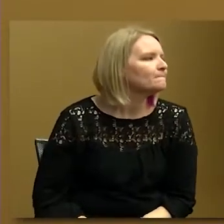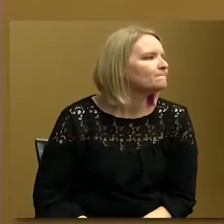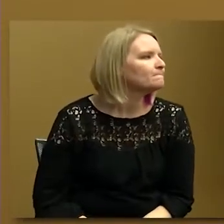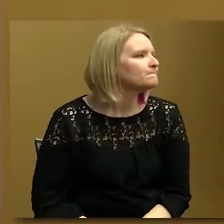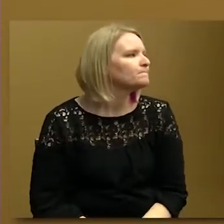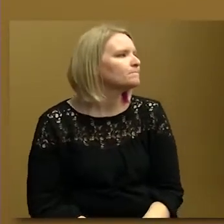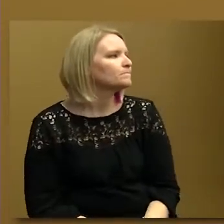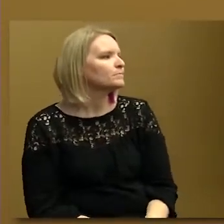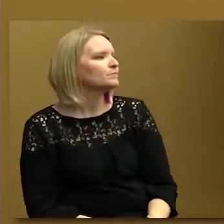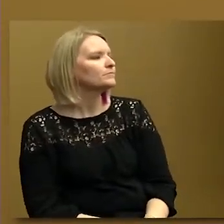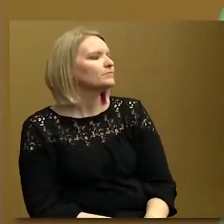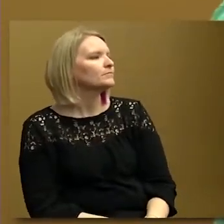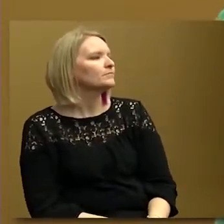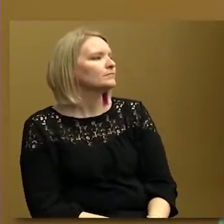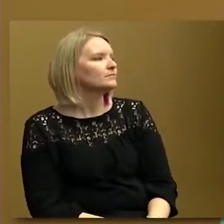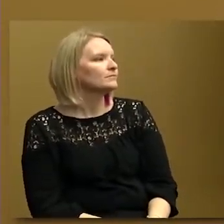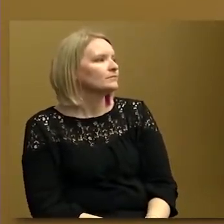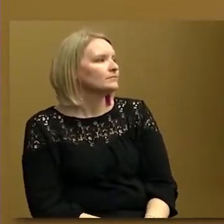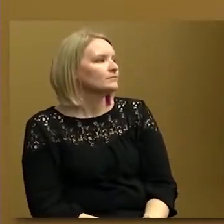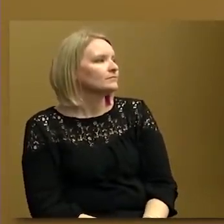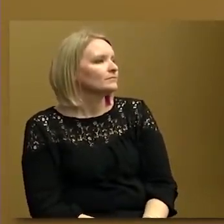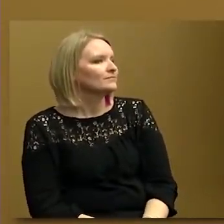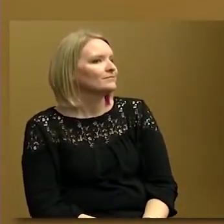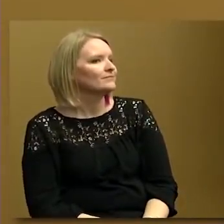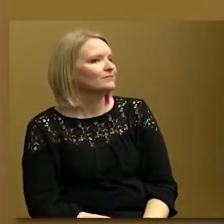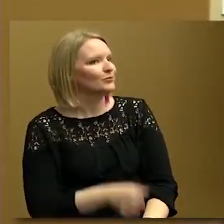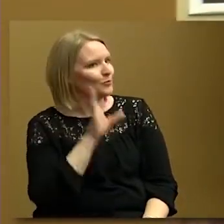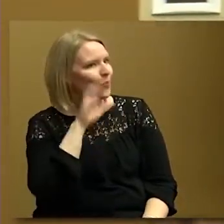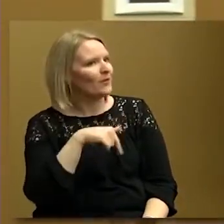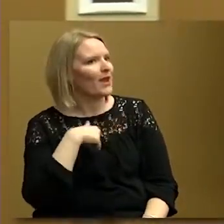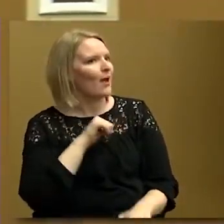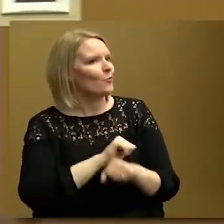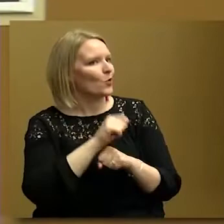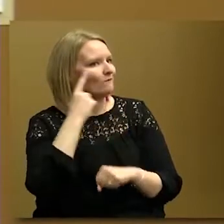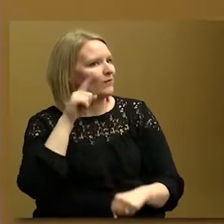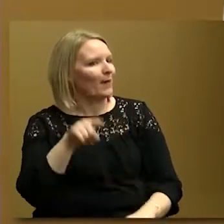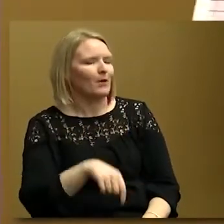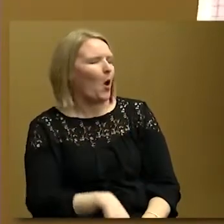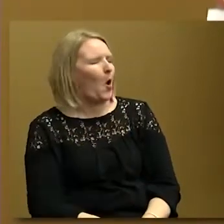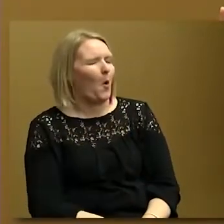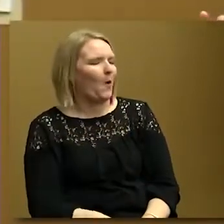Do I act like I work for them? I really don't, I promise.